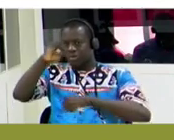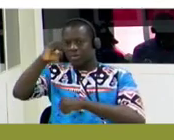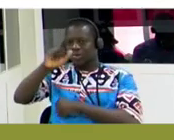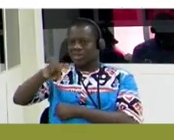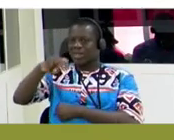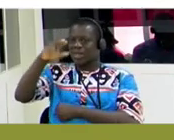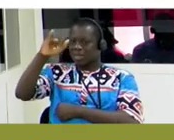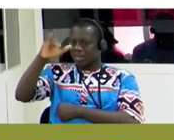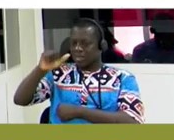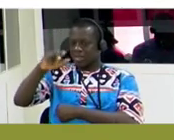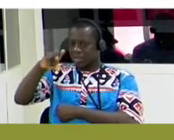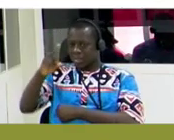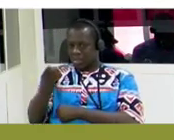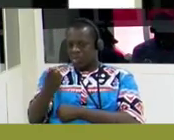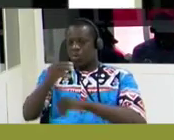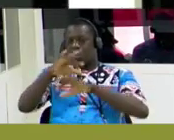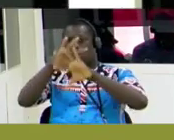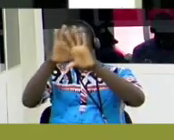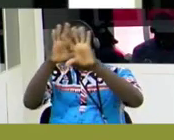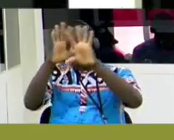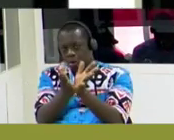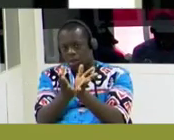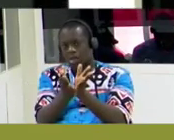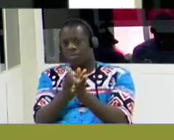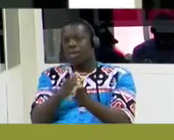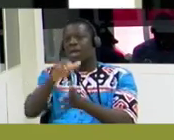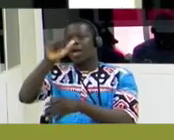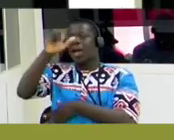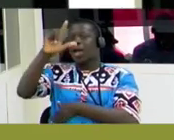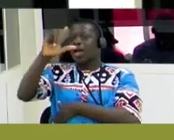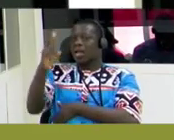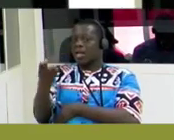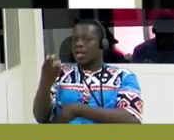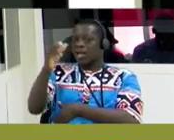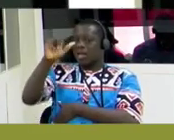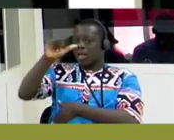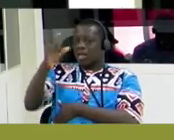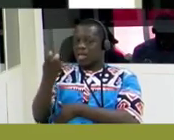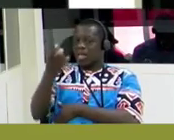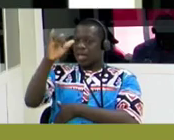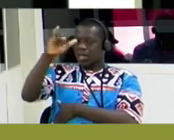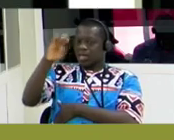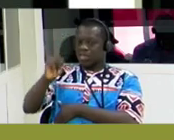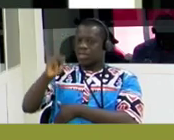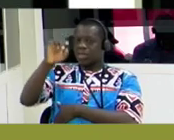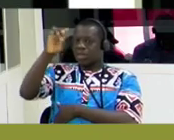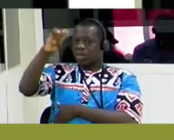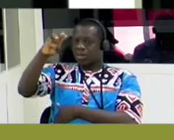Martin. What if I tell you that Alhaji Martin